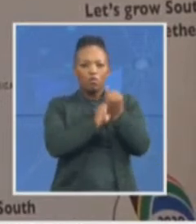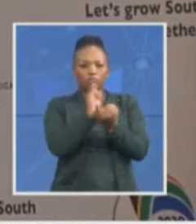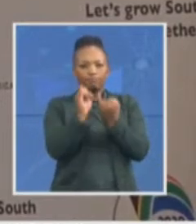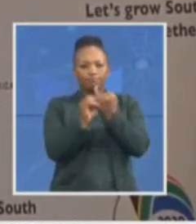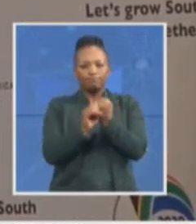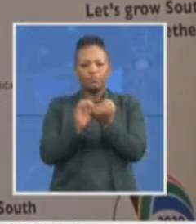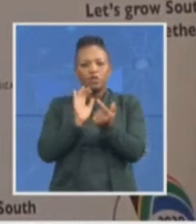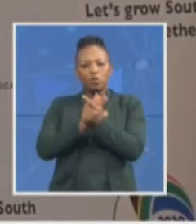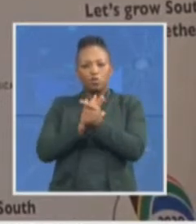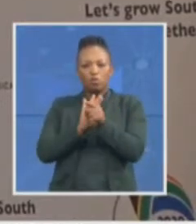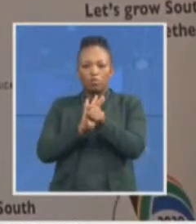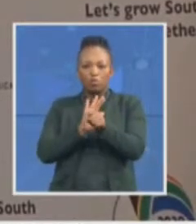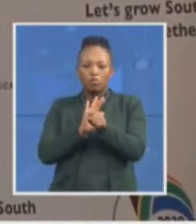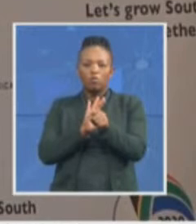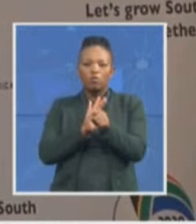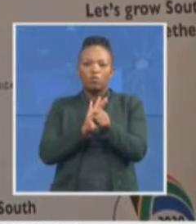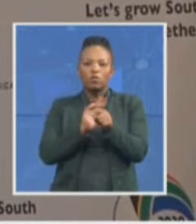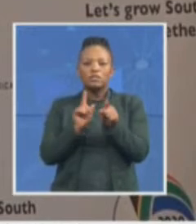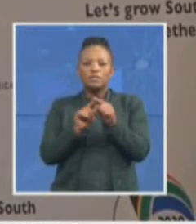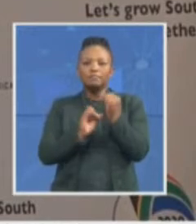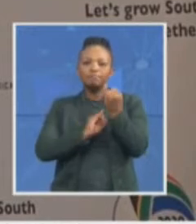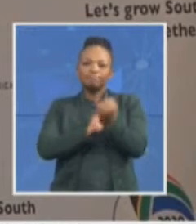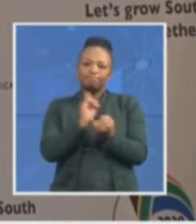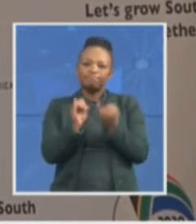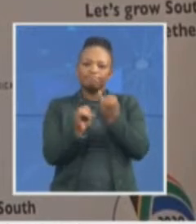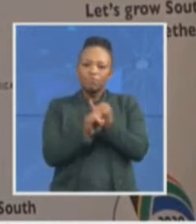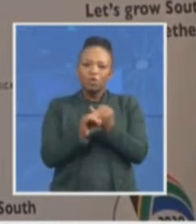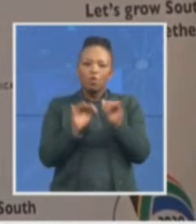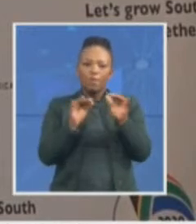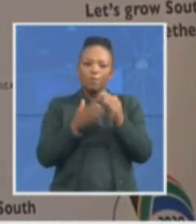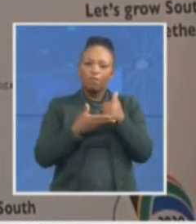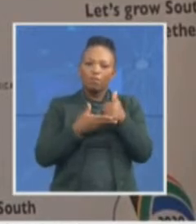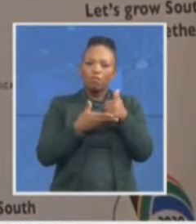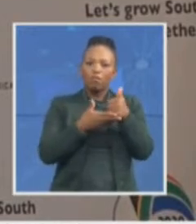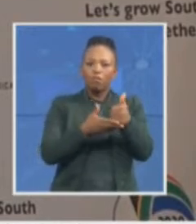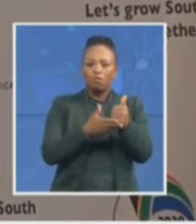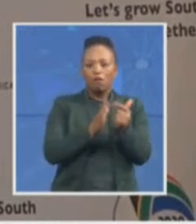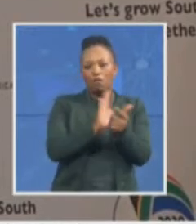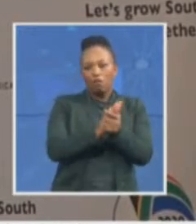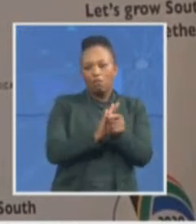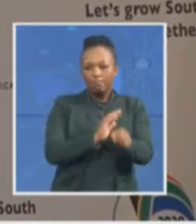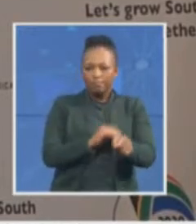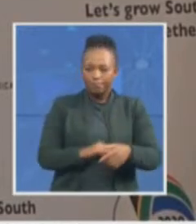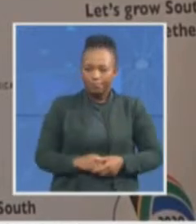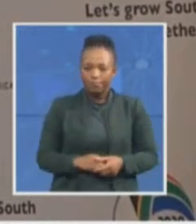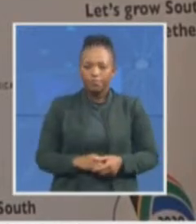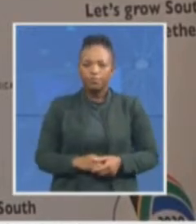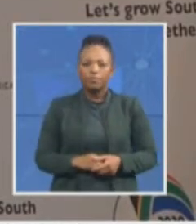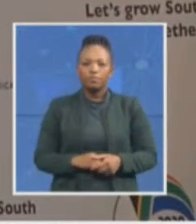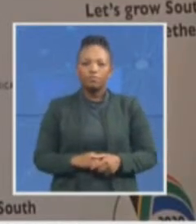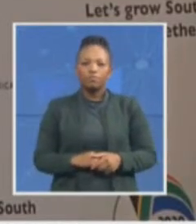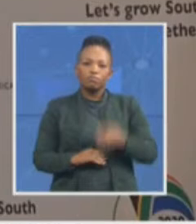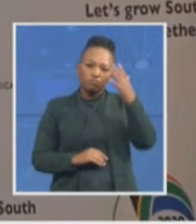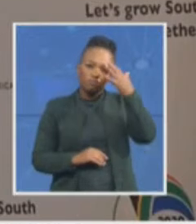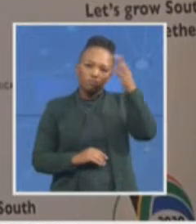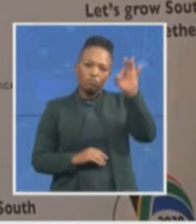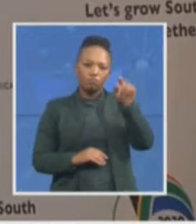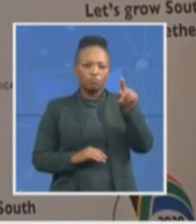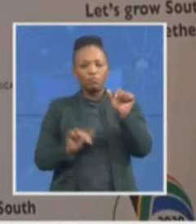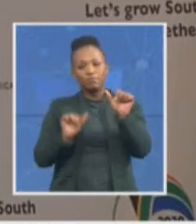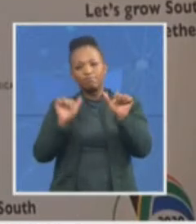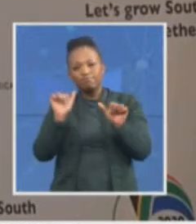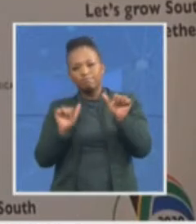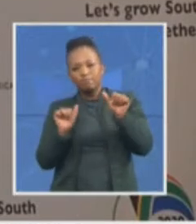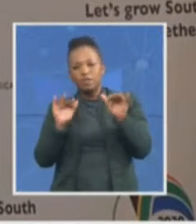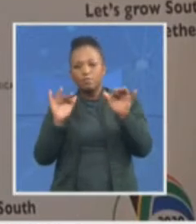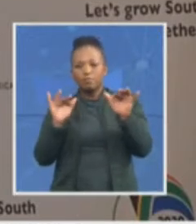international humanitarian law. Government continues to assist South African citizens to leave Ukraine,